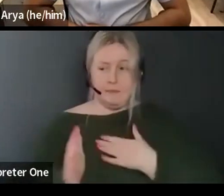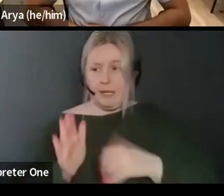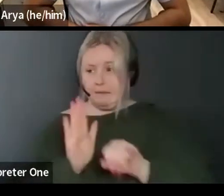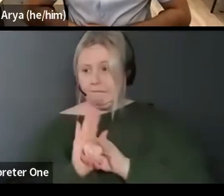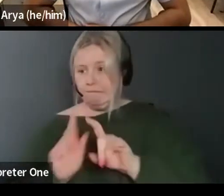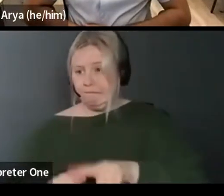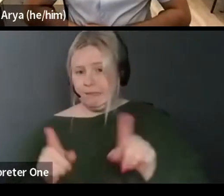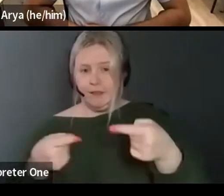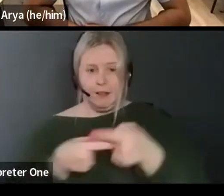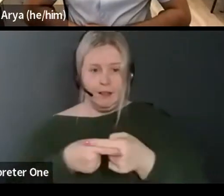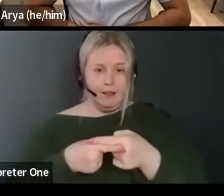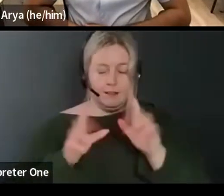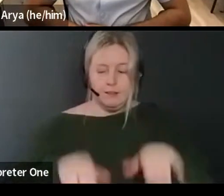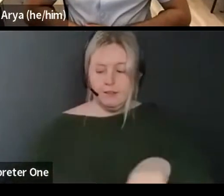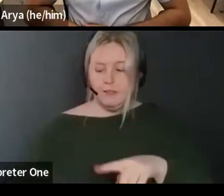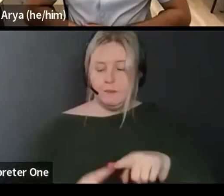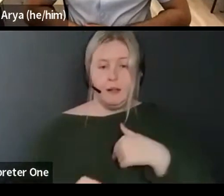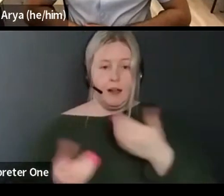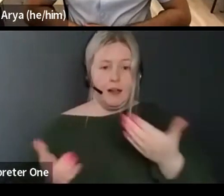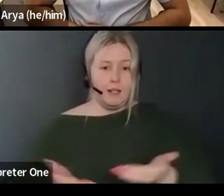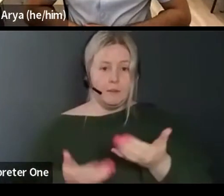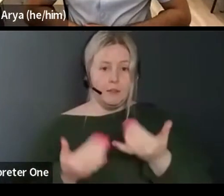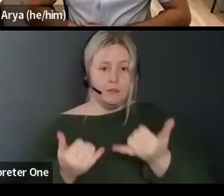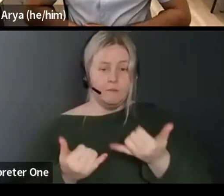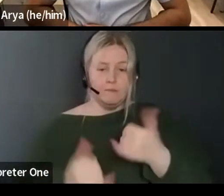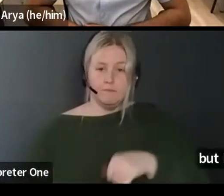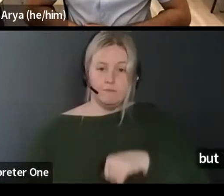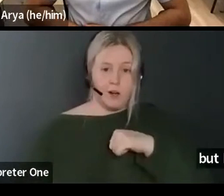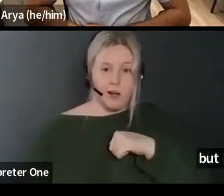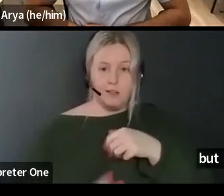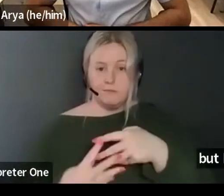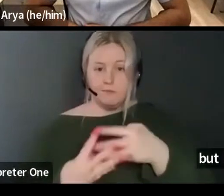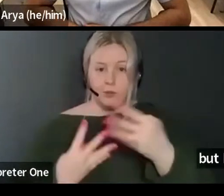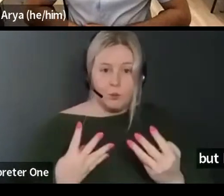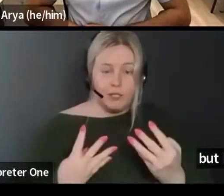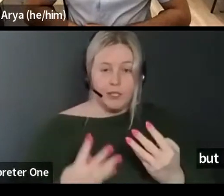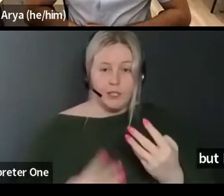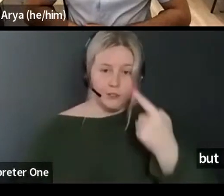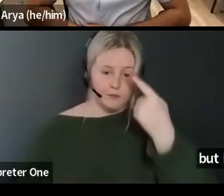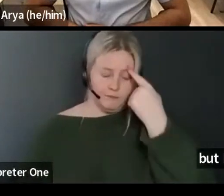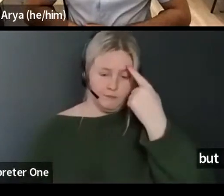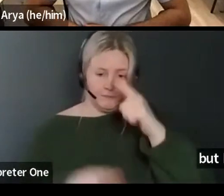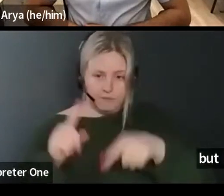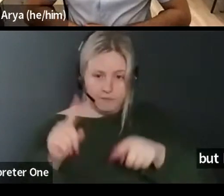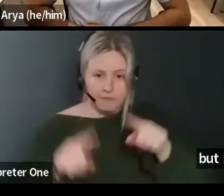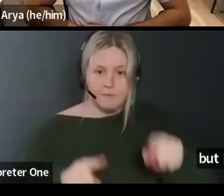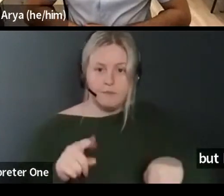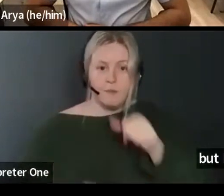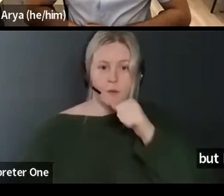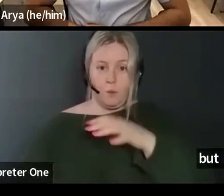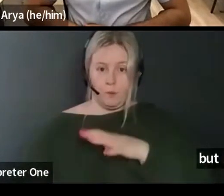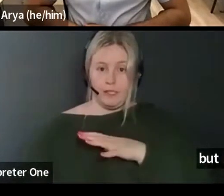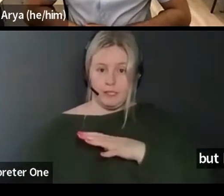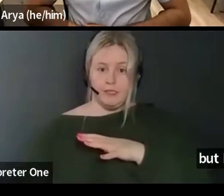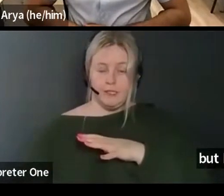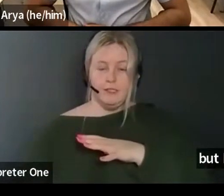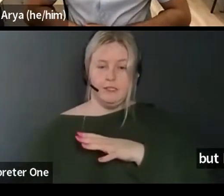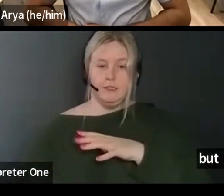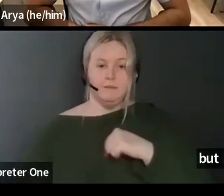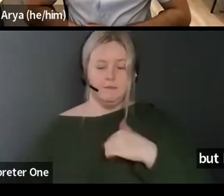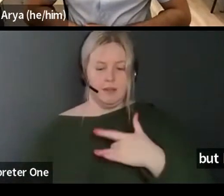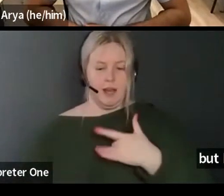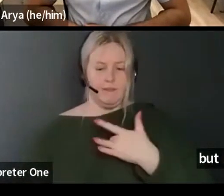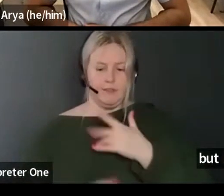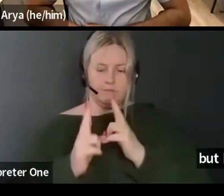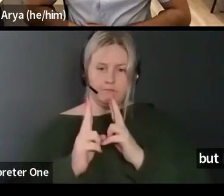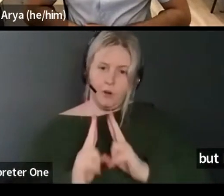So I am before you as a proud, queer, and neurodivergent woman. I feel really honored and very